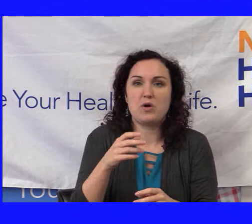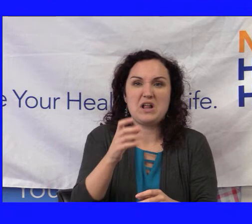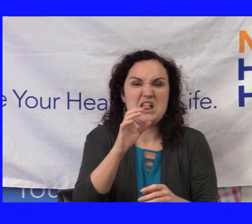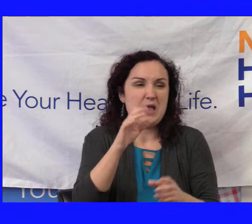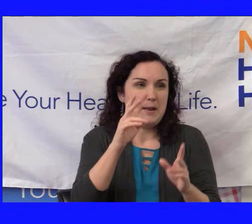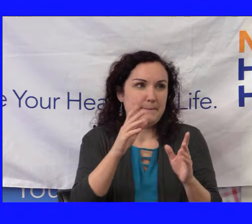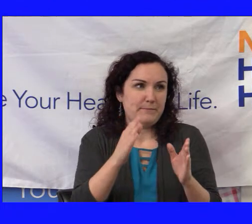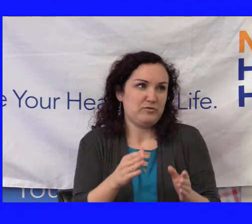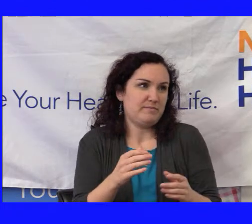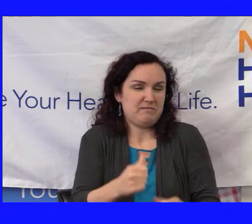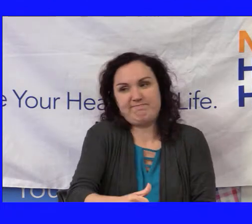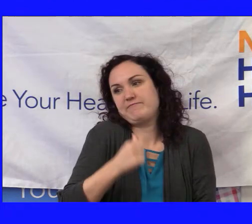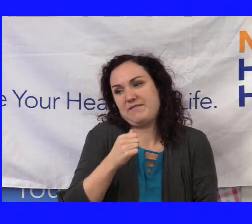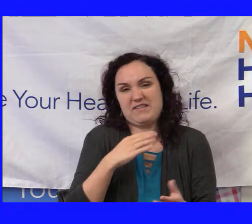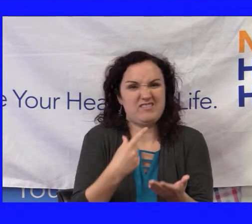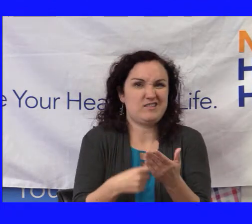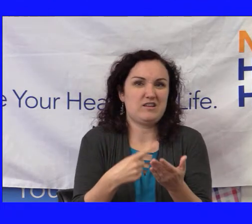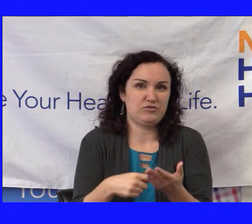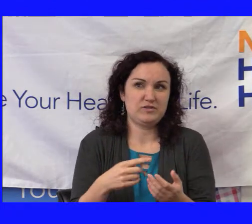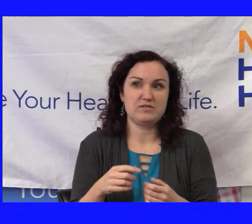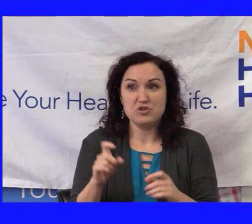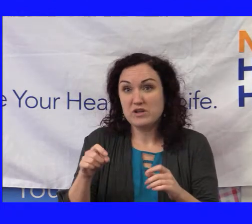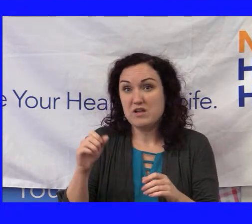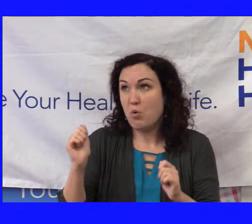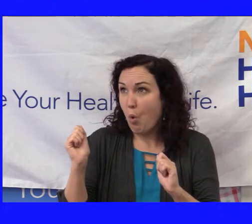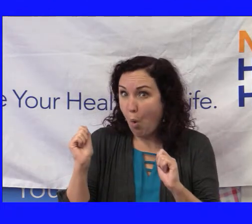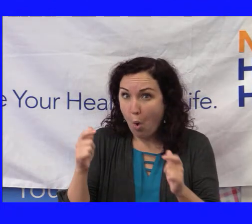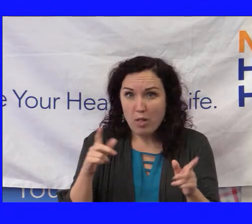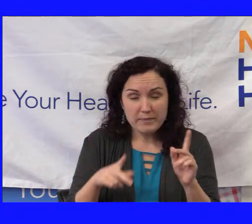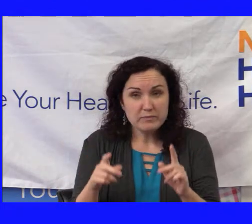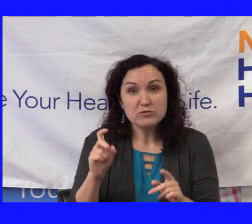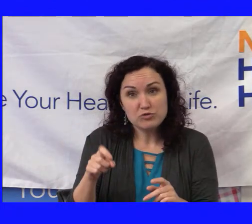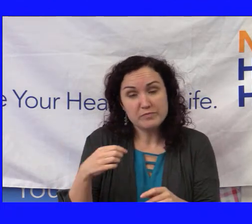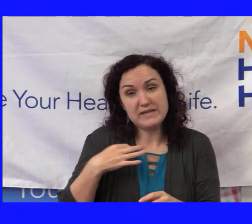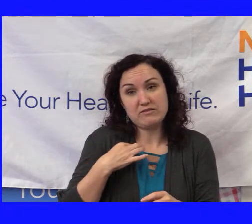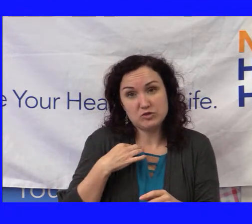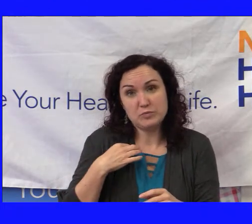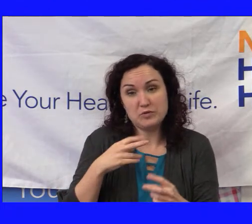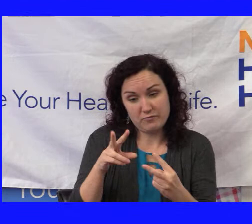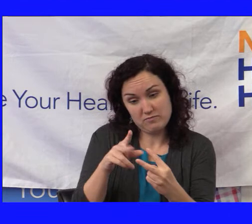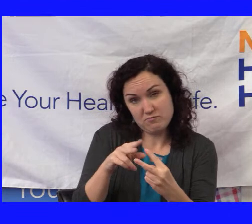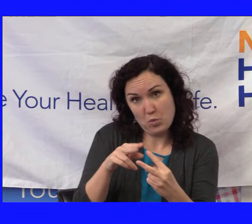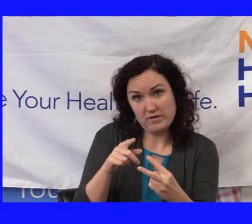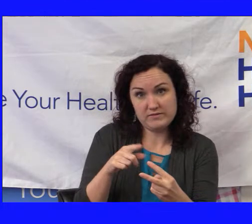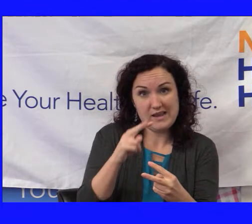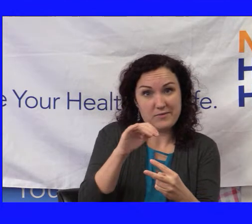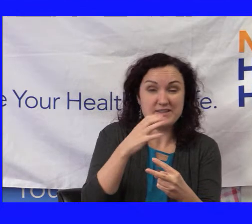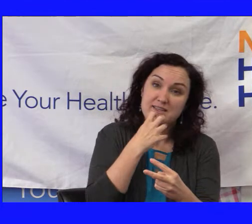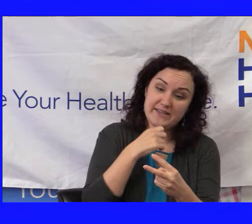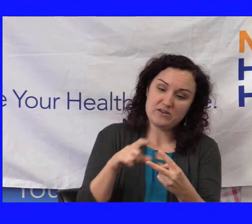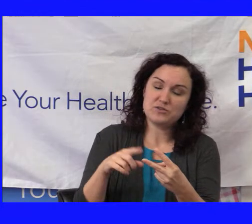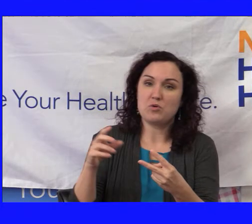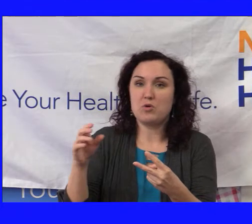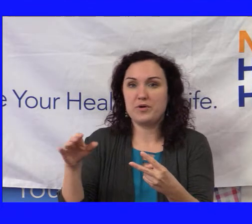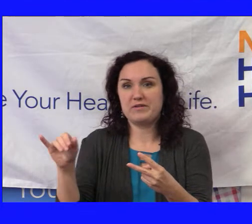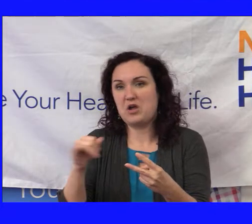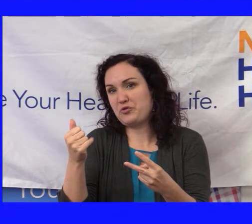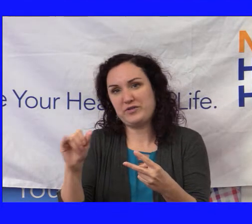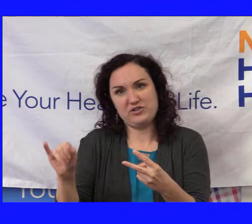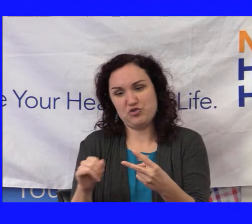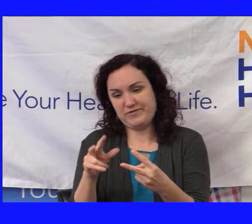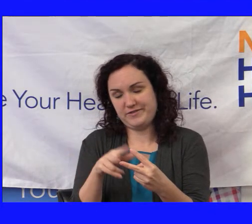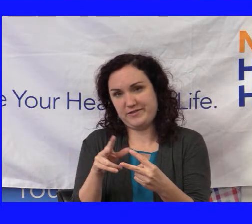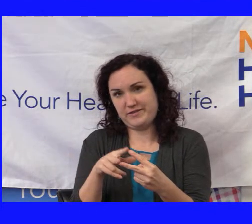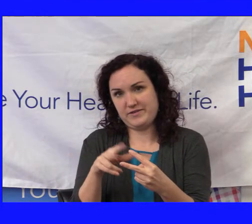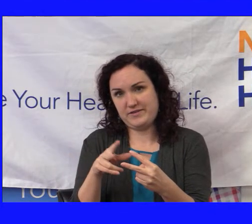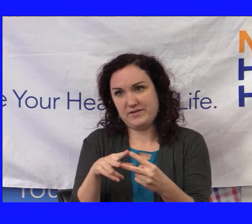discussion. So they should be eligible. Everybody should be eligible for one or the other, right? So the goal here, theoretically, we could get